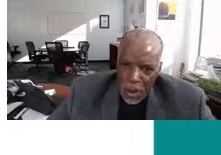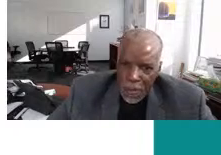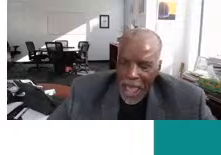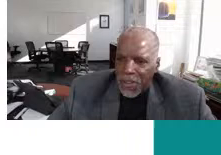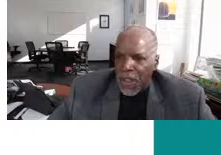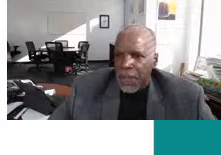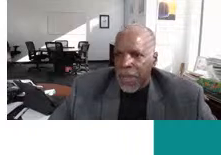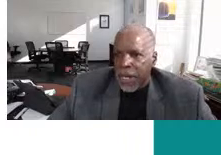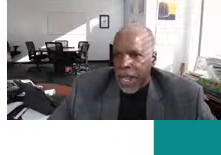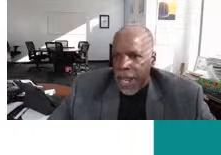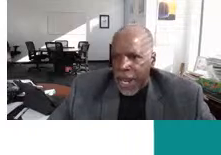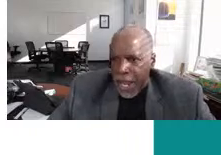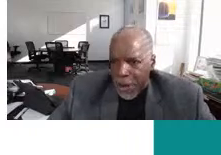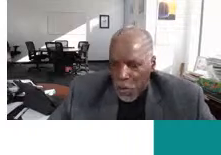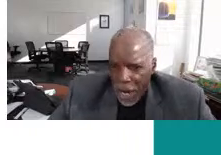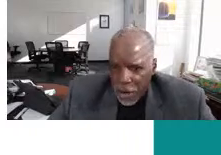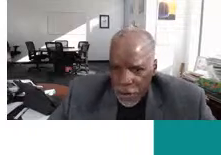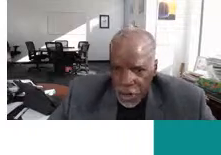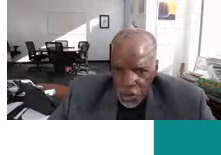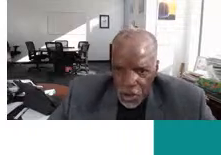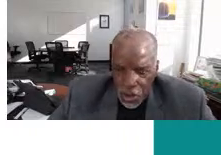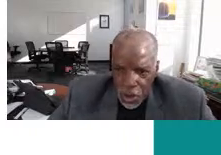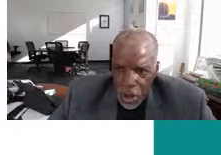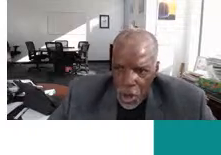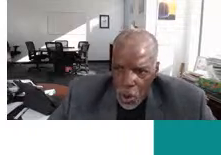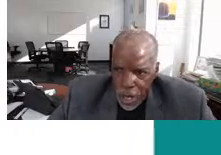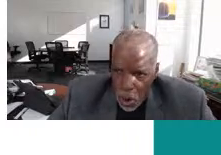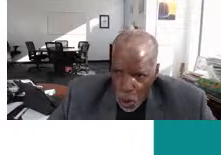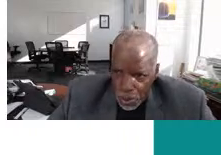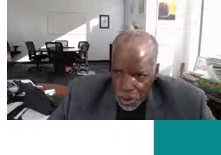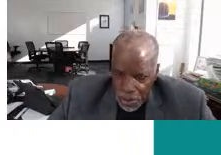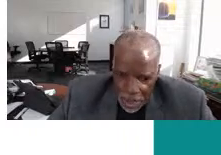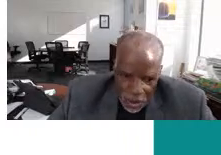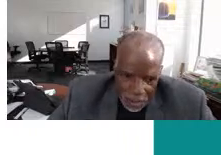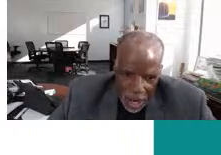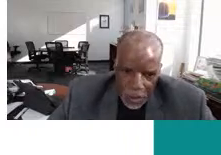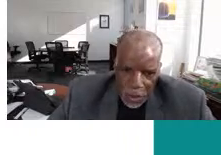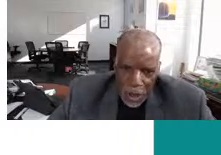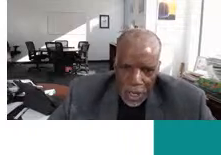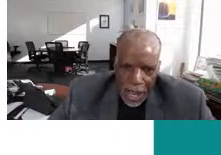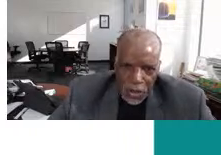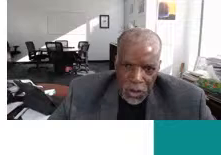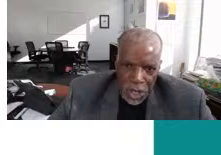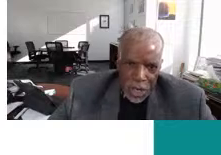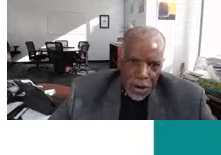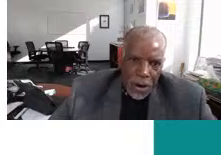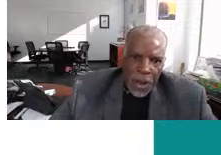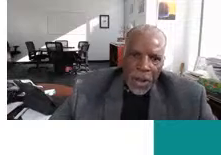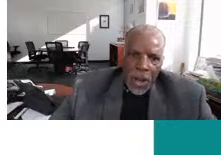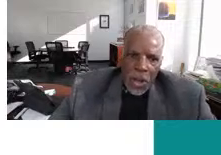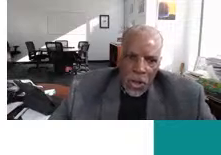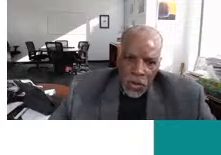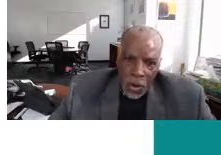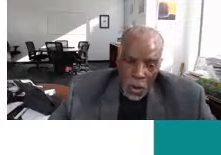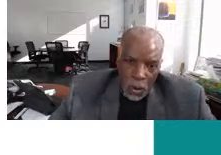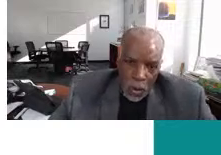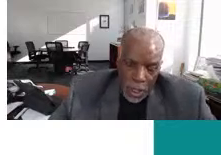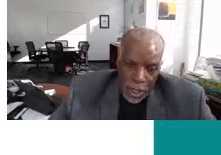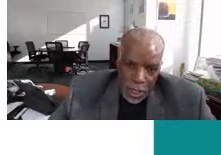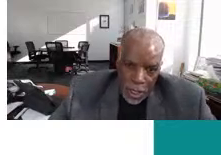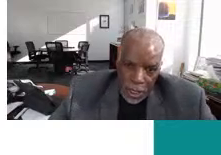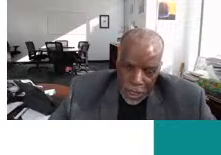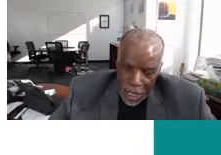environmental impact statement and a record of decision. We hope to be sometime within the next year.